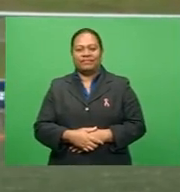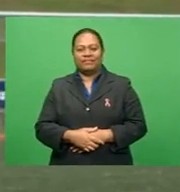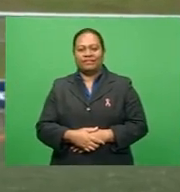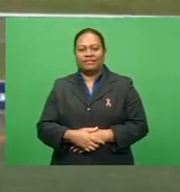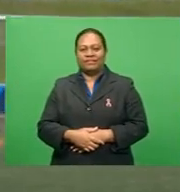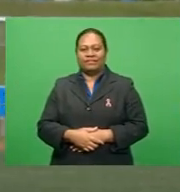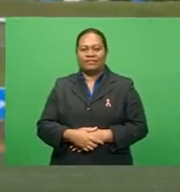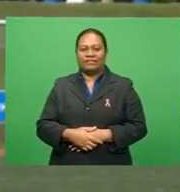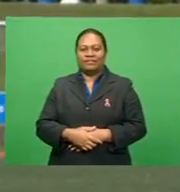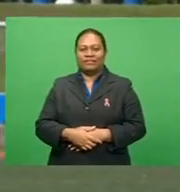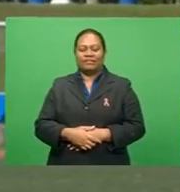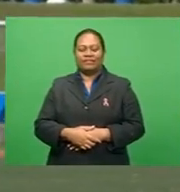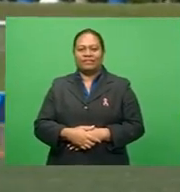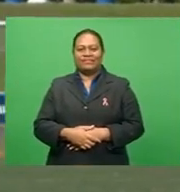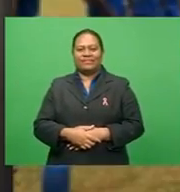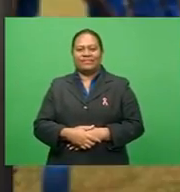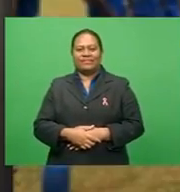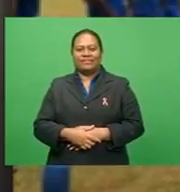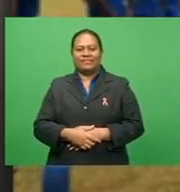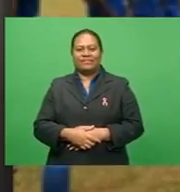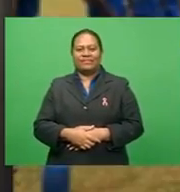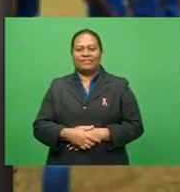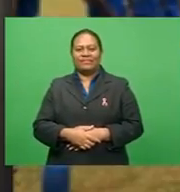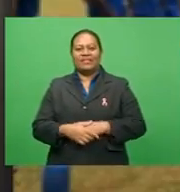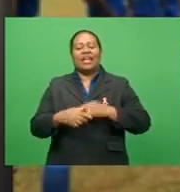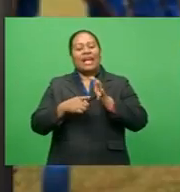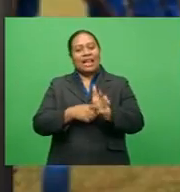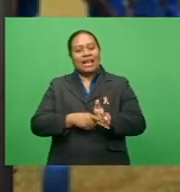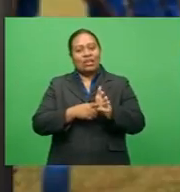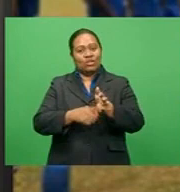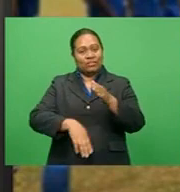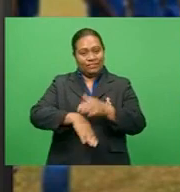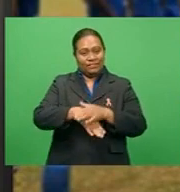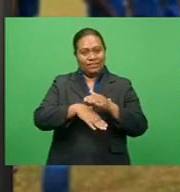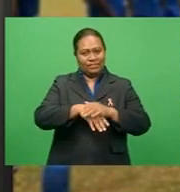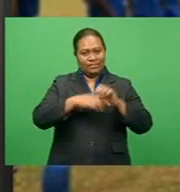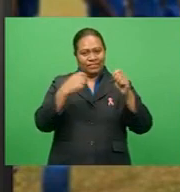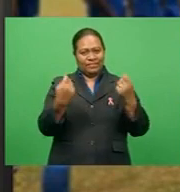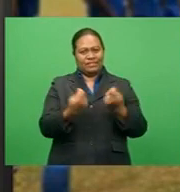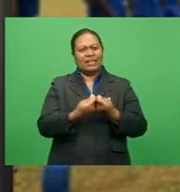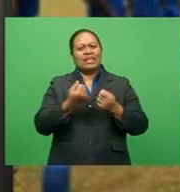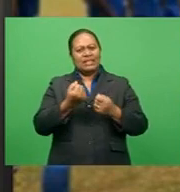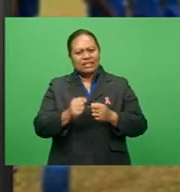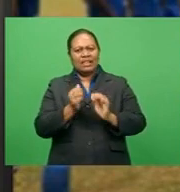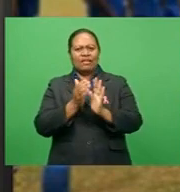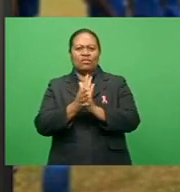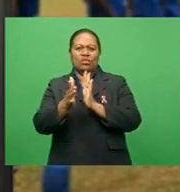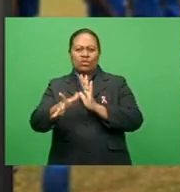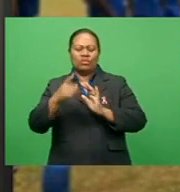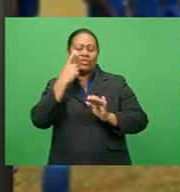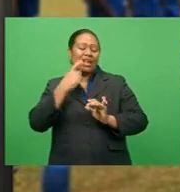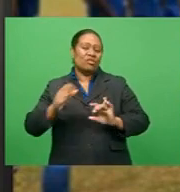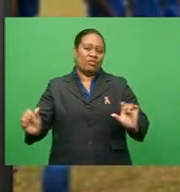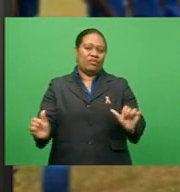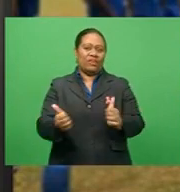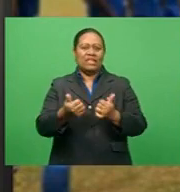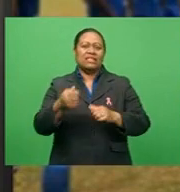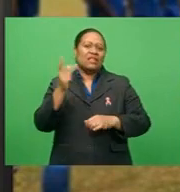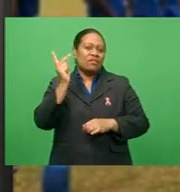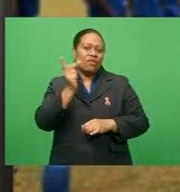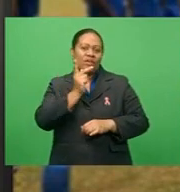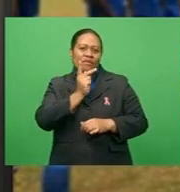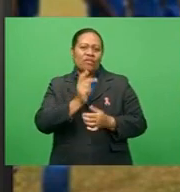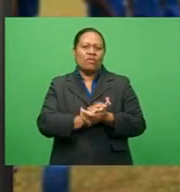Tavi, FBC Sports. The Lautoka football side will still go out and try to finish the Vodafone Premier League on a